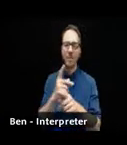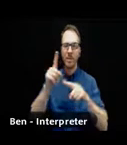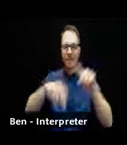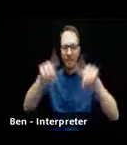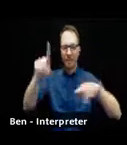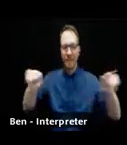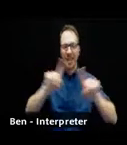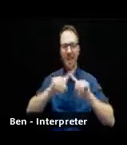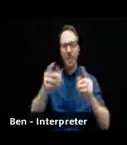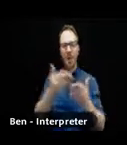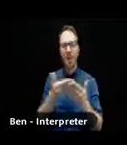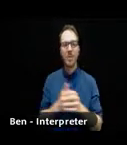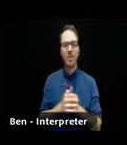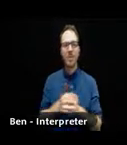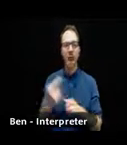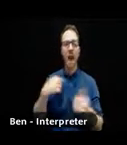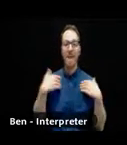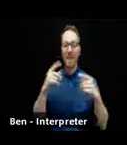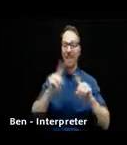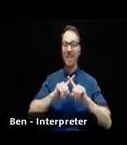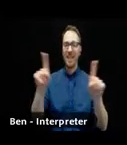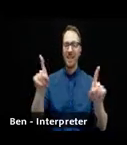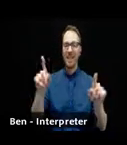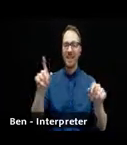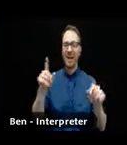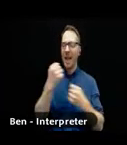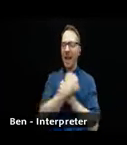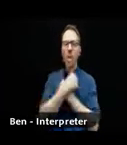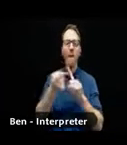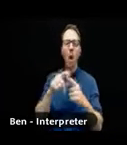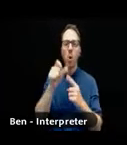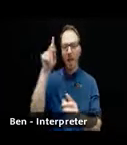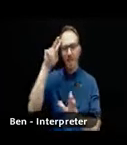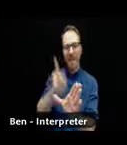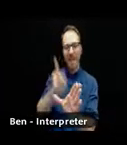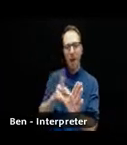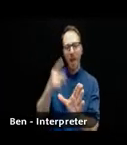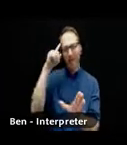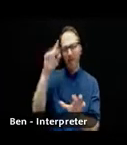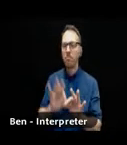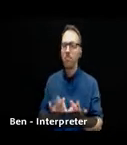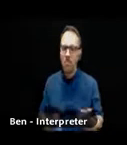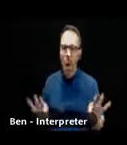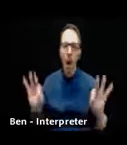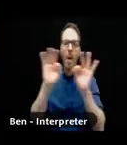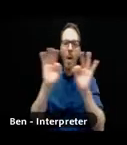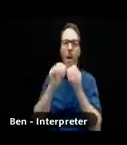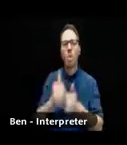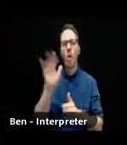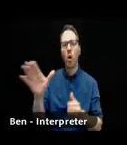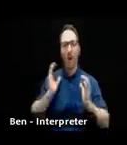things. I have a dear friend who's a psychiatrist who feels it is absolutely imperative that most of her